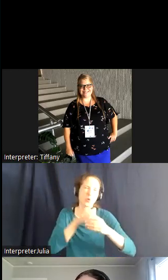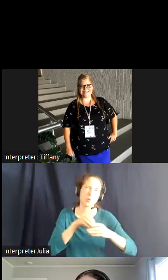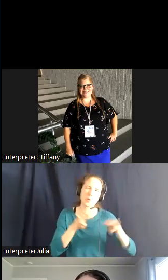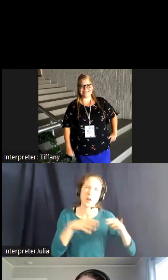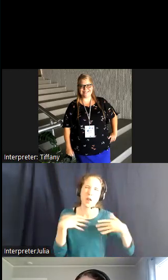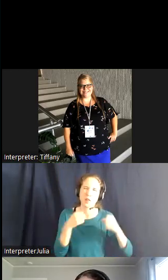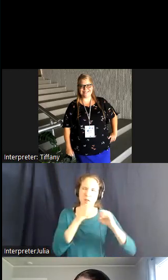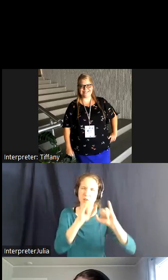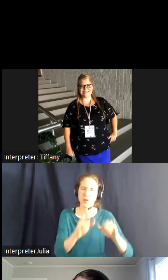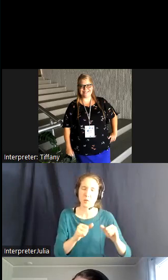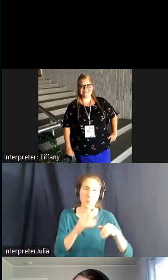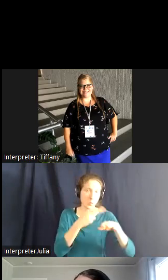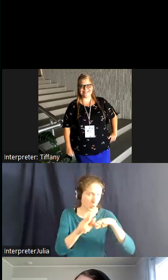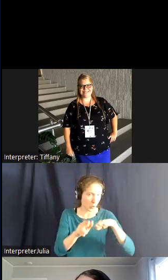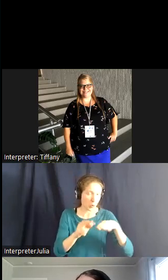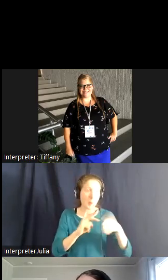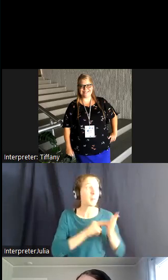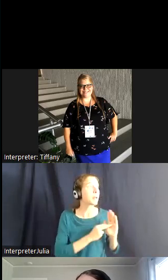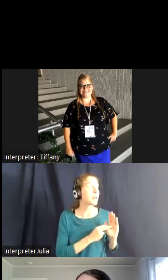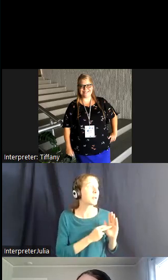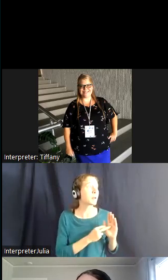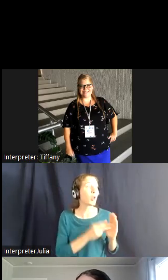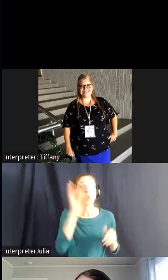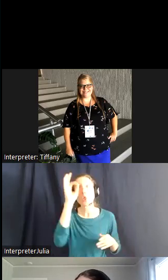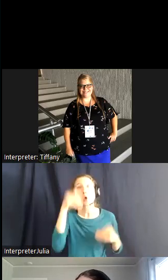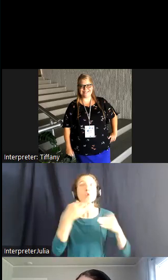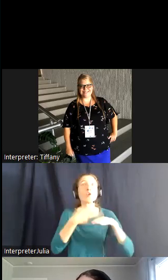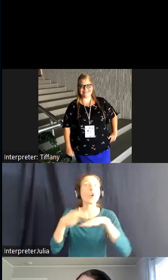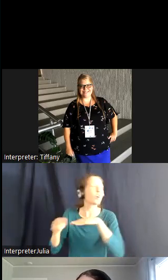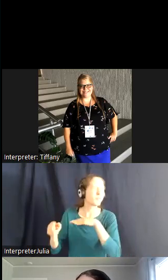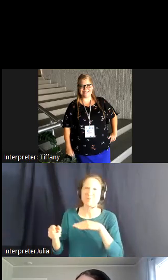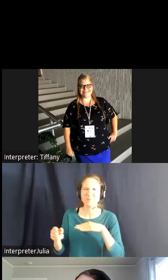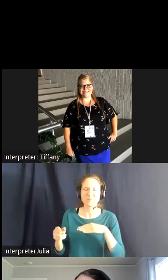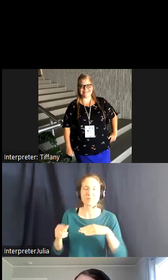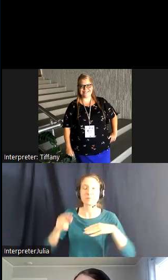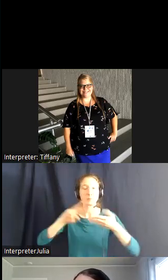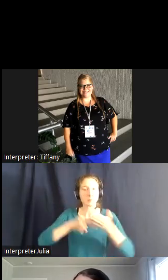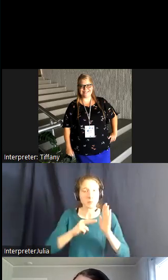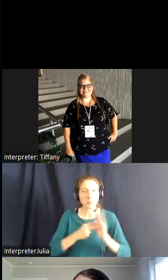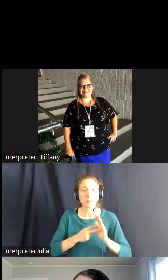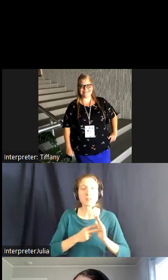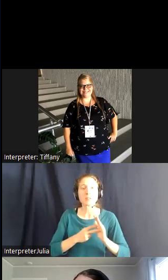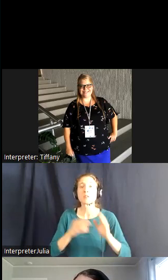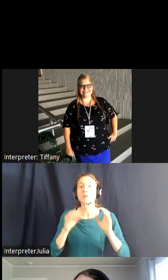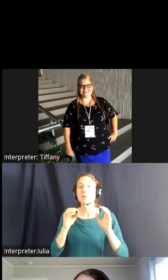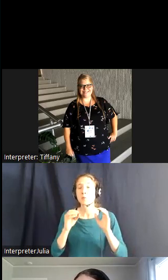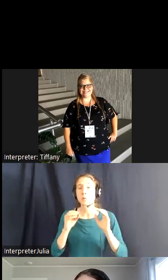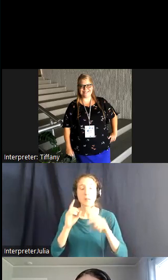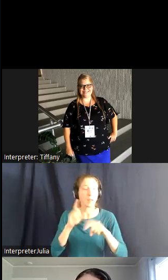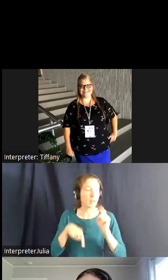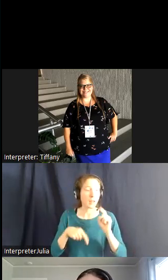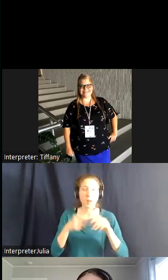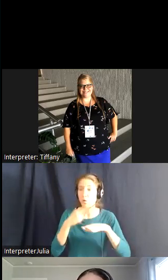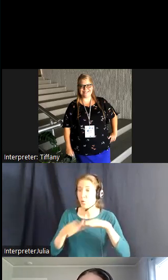providing services outside their scope. And it doesn't mean that providers cannot refer an individual to more appropriate services through appropriate